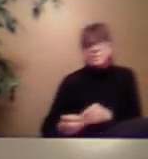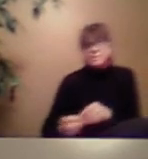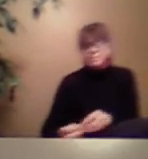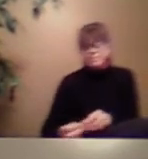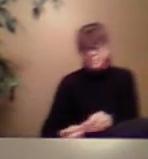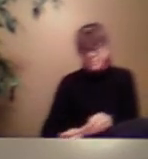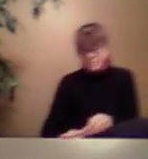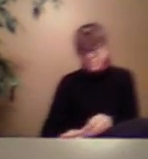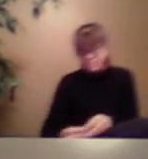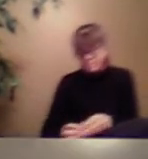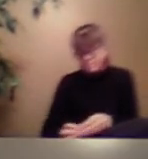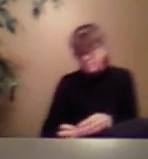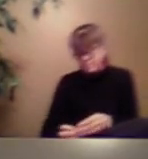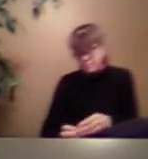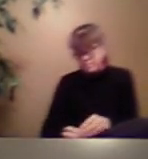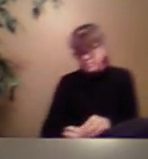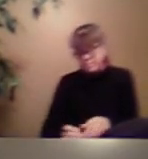Yeah, he shook his head yes.